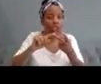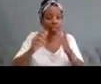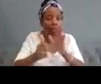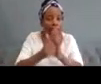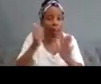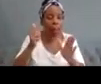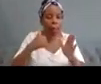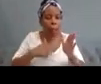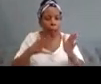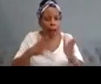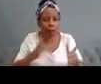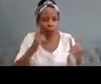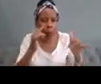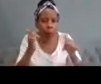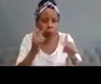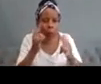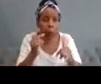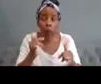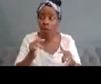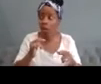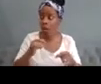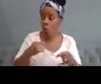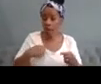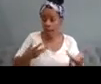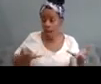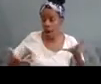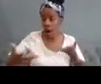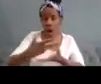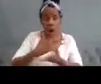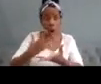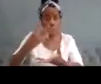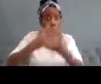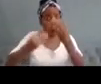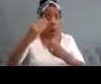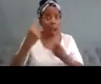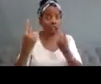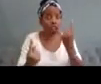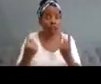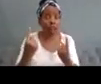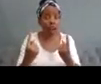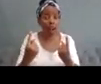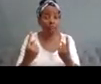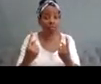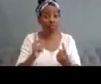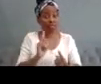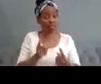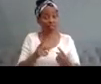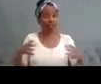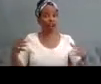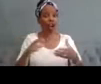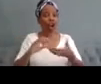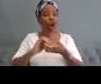experience to draw on this to me defines a collective where each member is valued and can